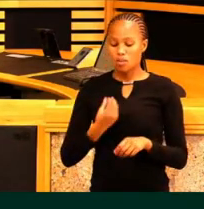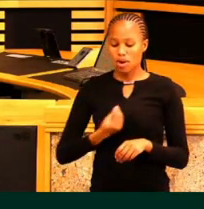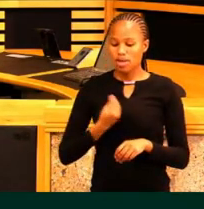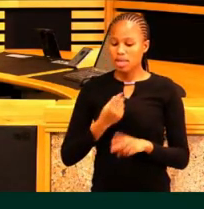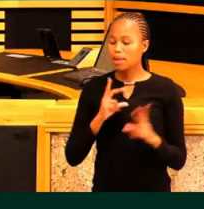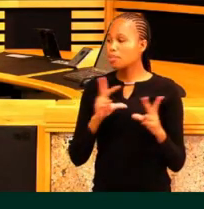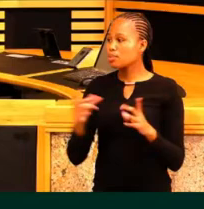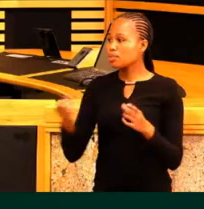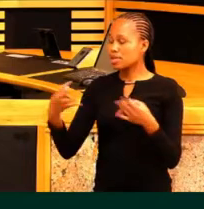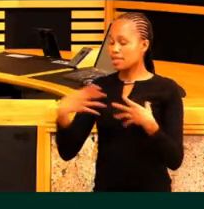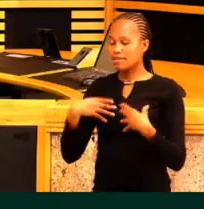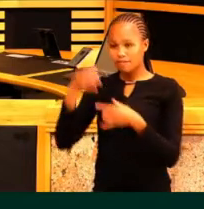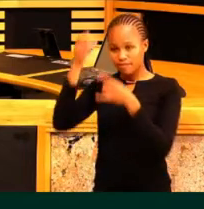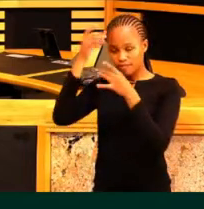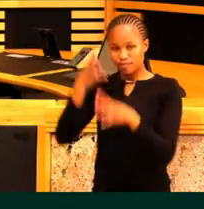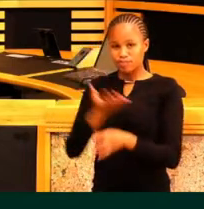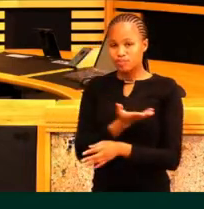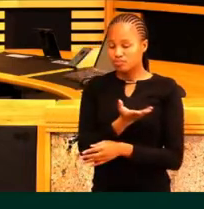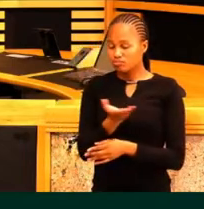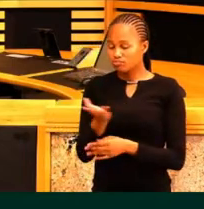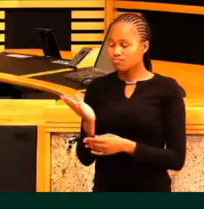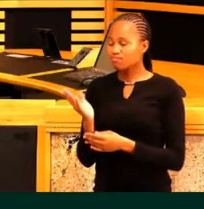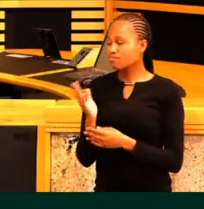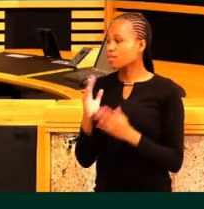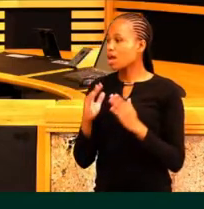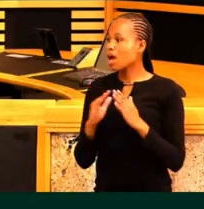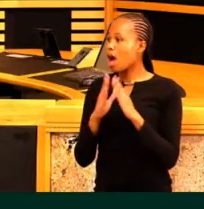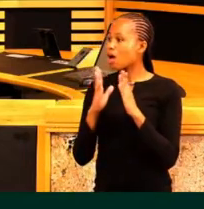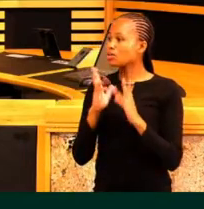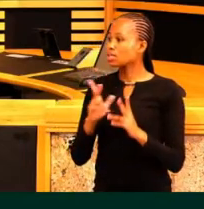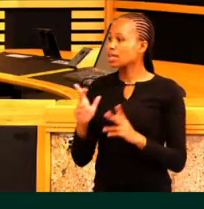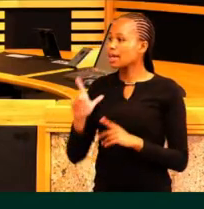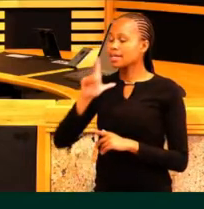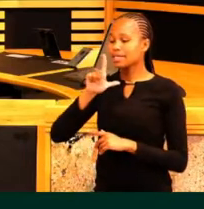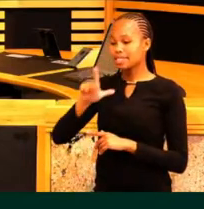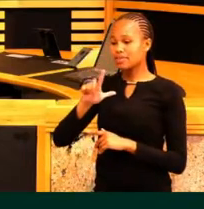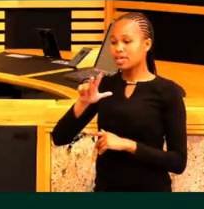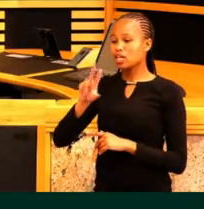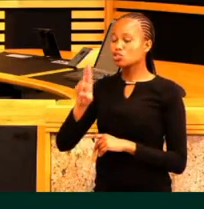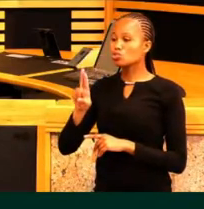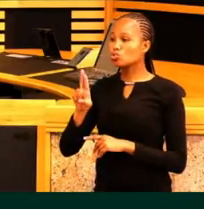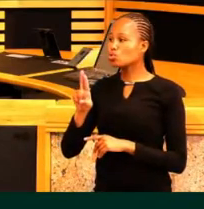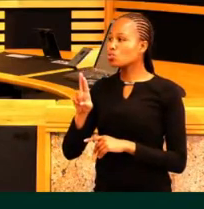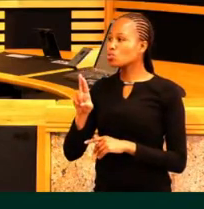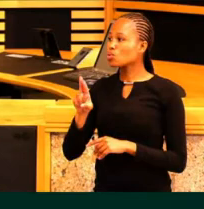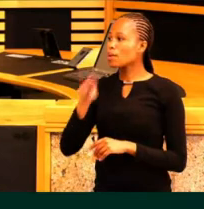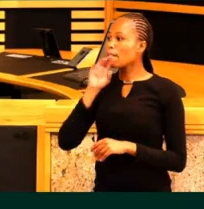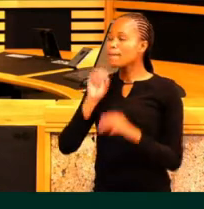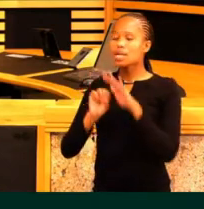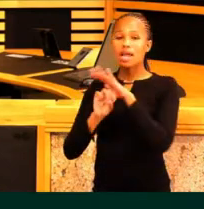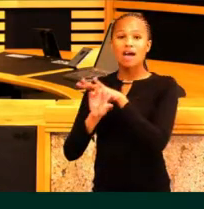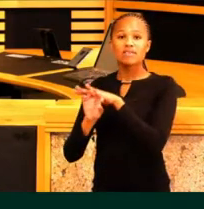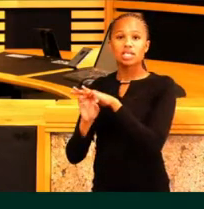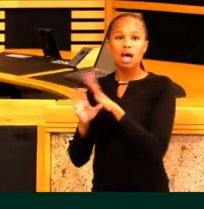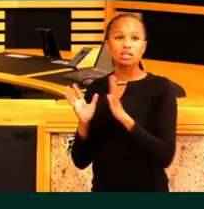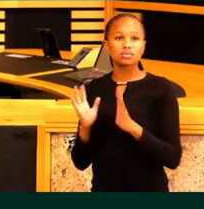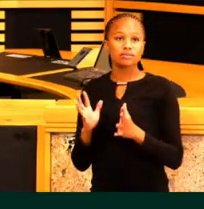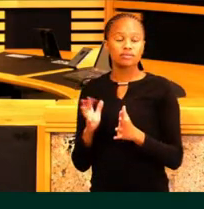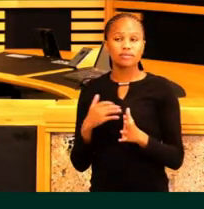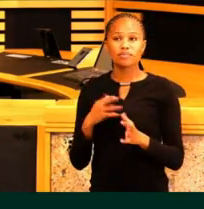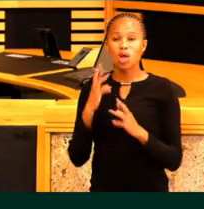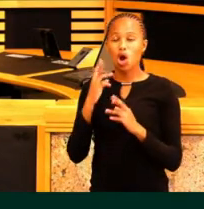gives me a great pleasure to inform this August house again that 782 positions have been advertised I hope that means